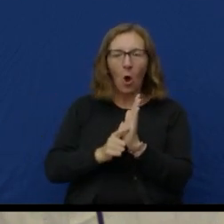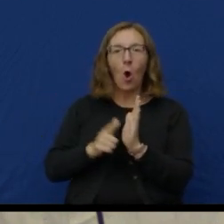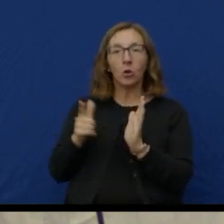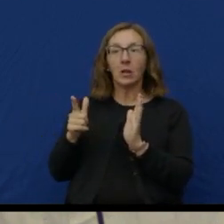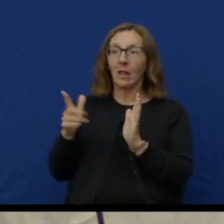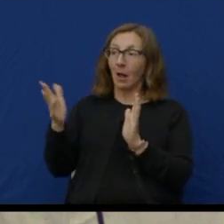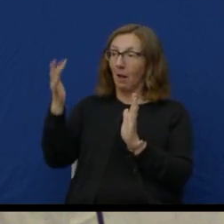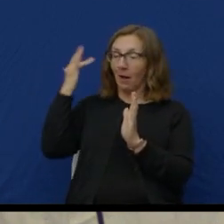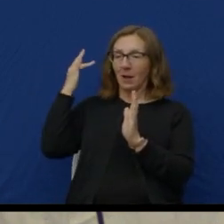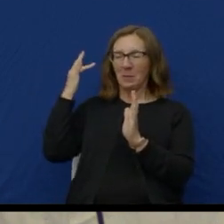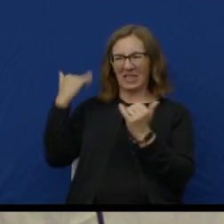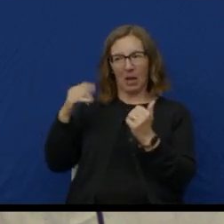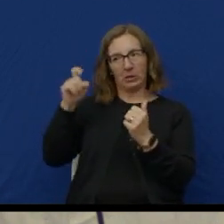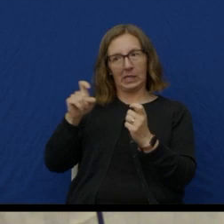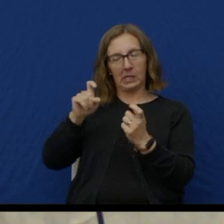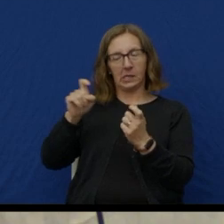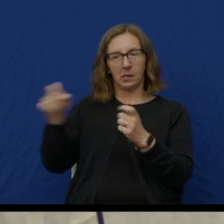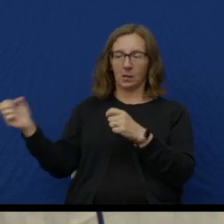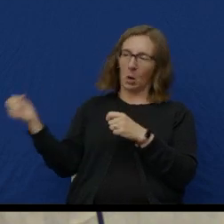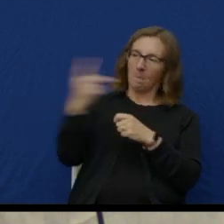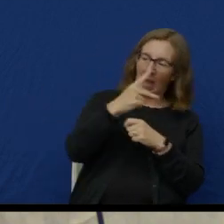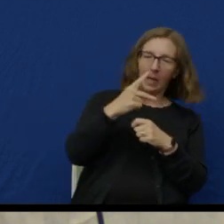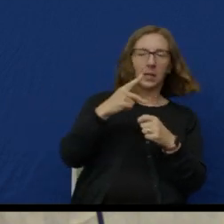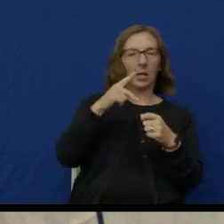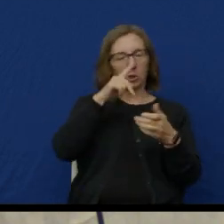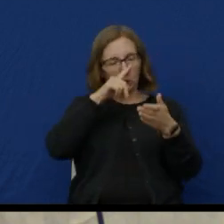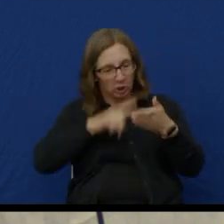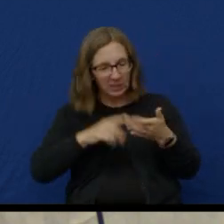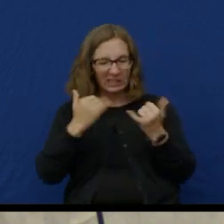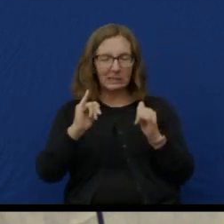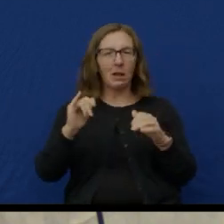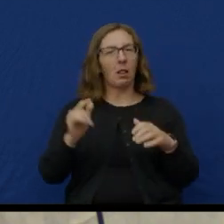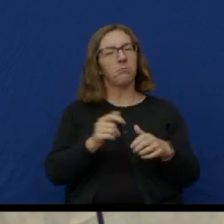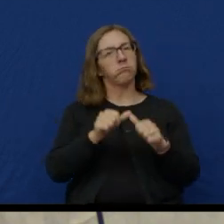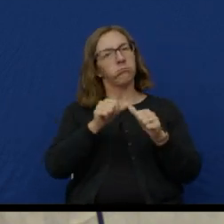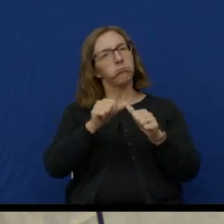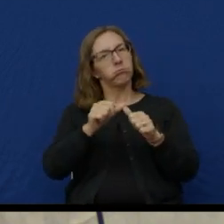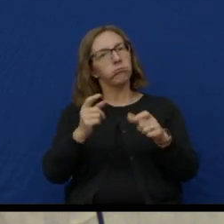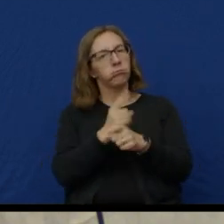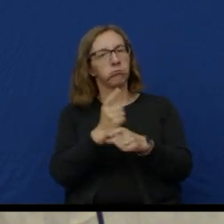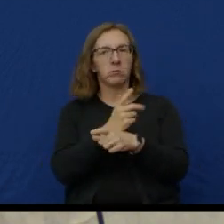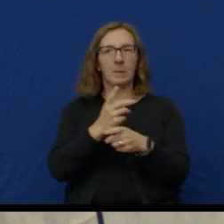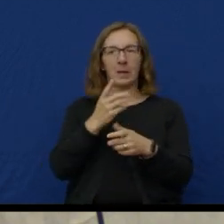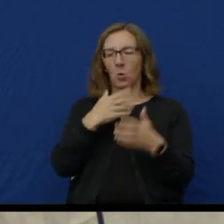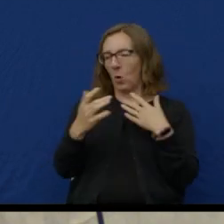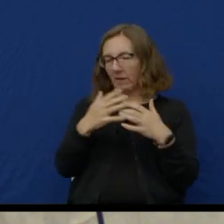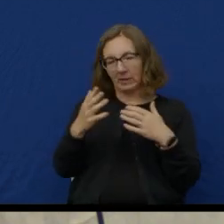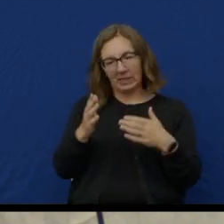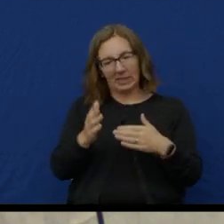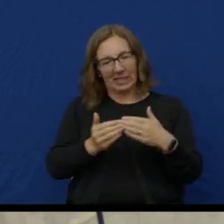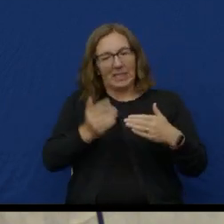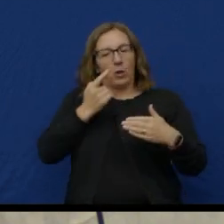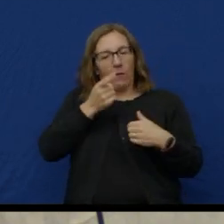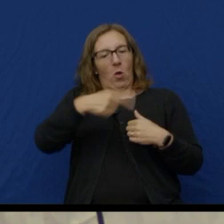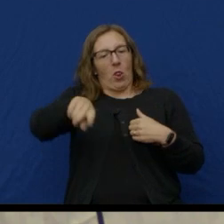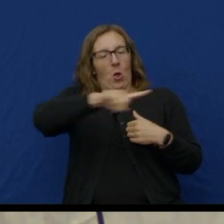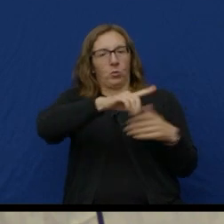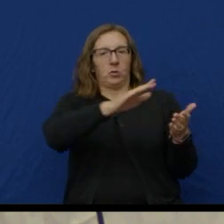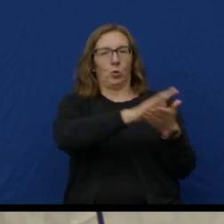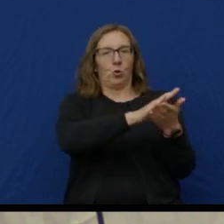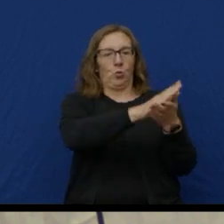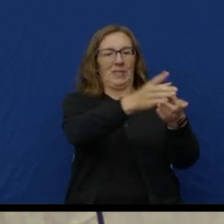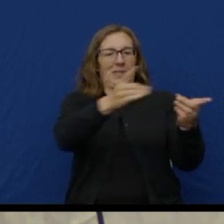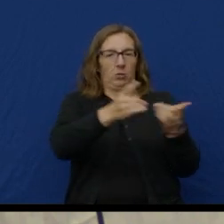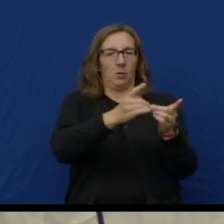went back and cleaned up, the old stuff, anything that would make life easier for folks in the districts is really the goal